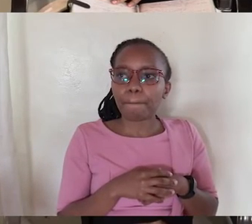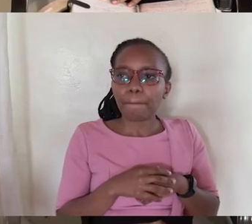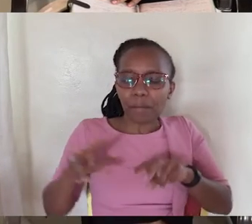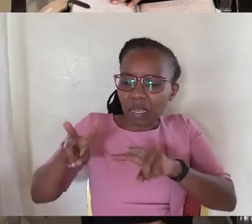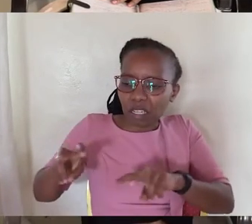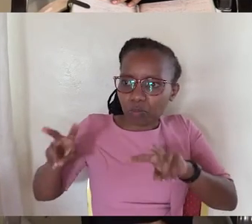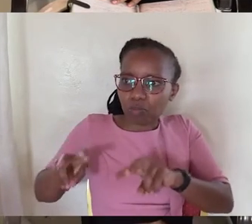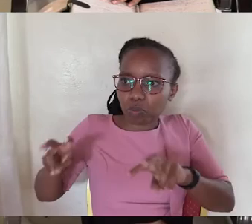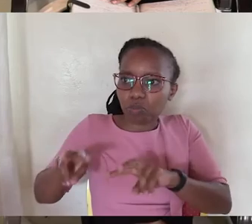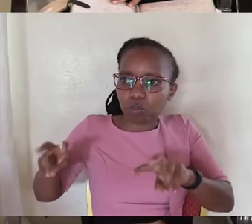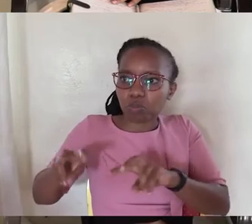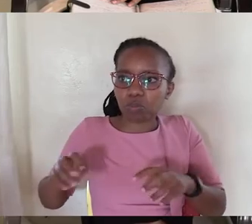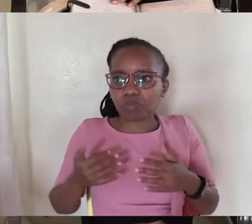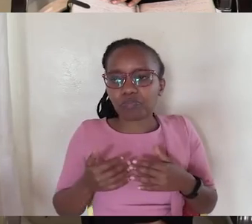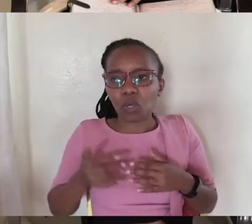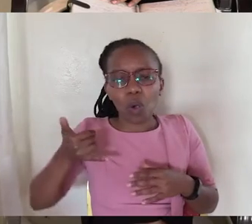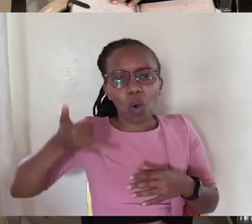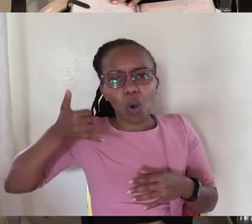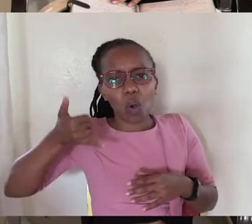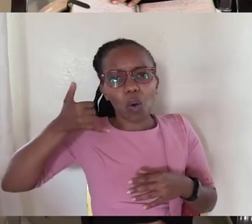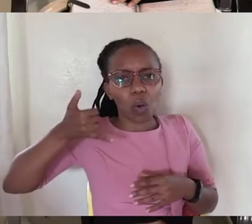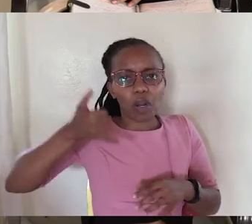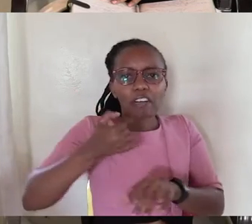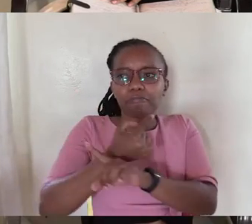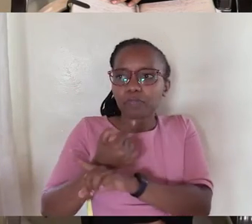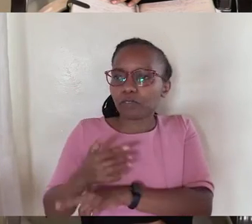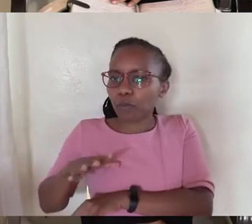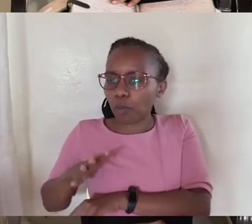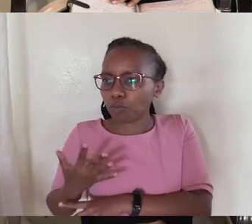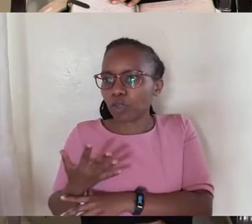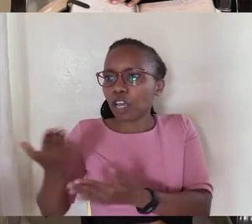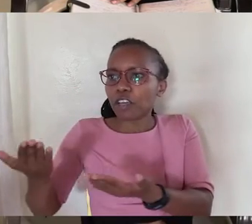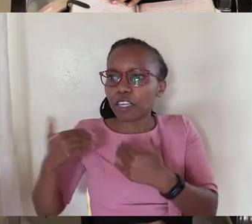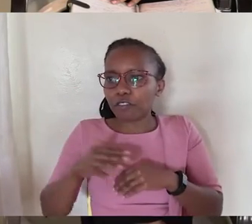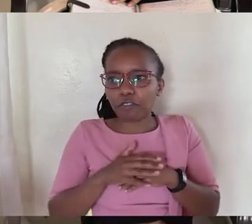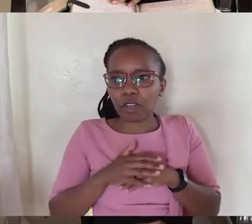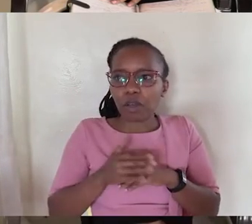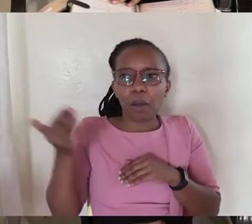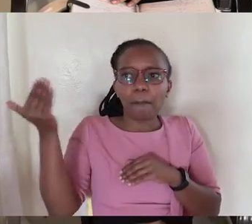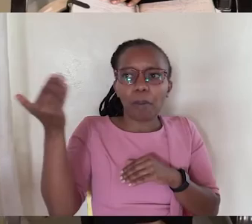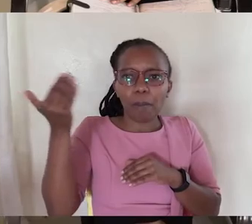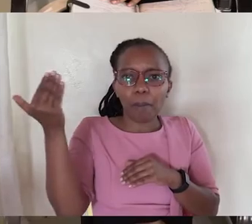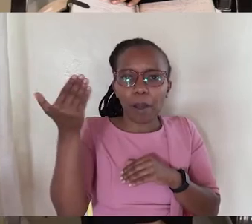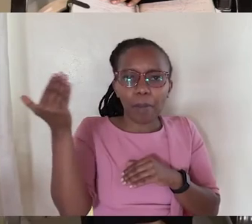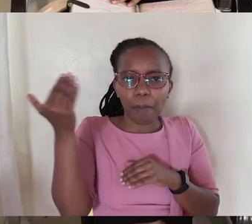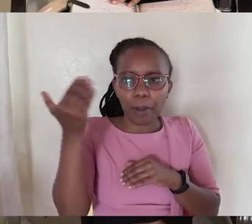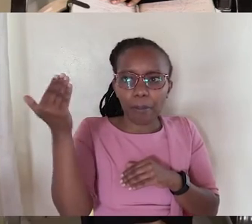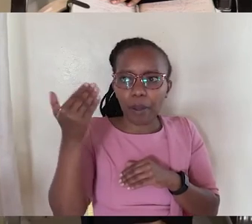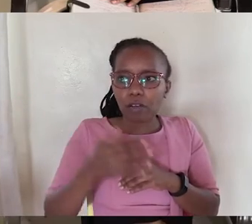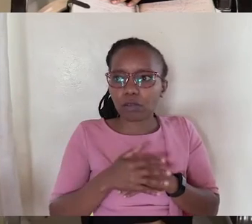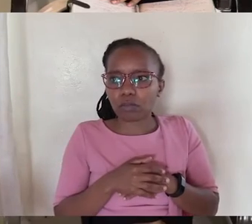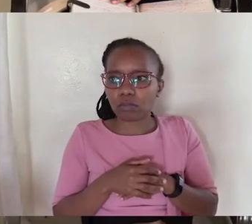studies, calling Daisy, calling Betty, calling Jackie, calling IBC to give us big talk and to give us shop talk. It should be